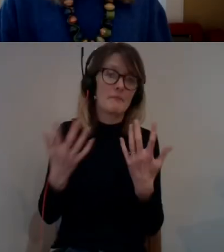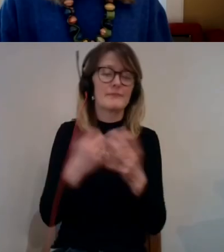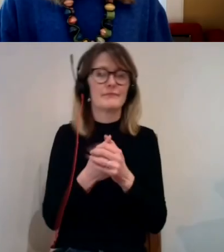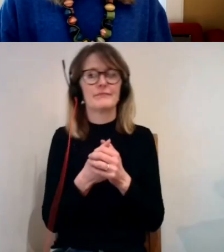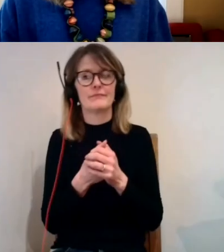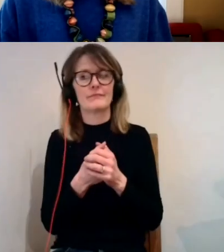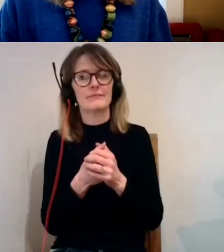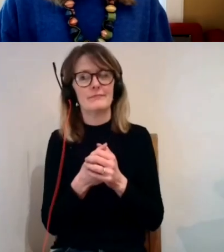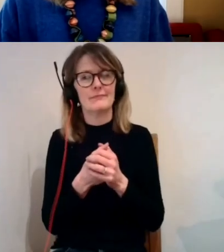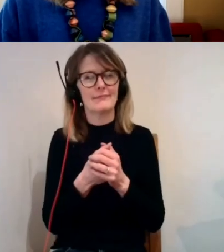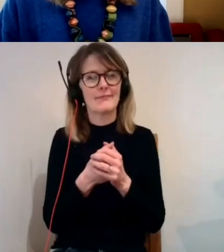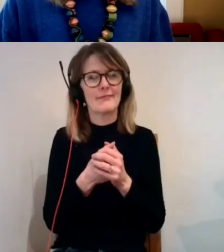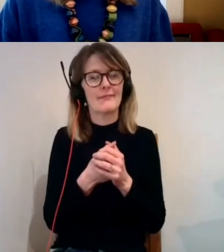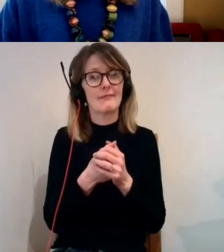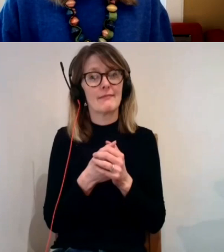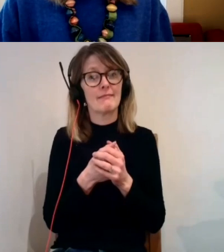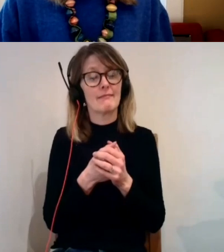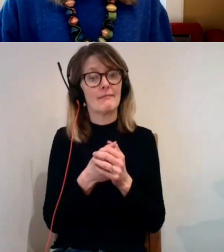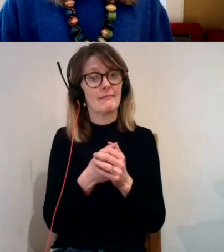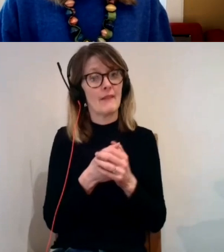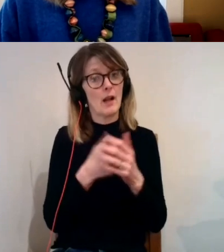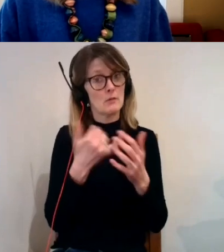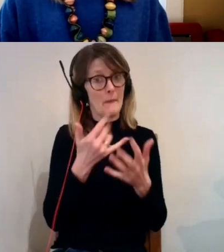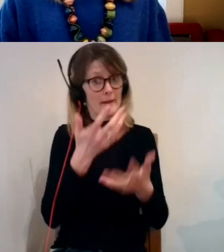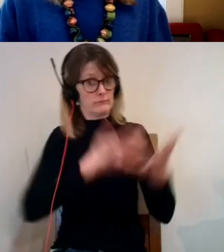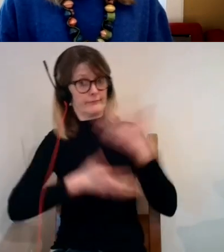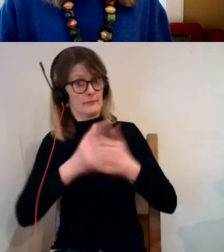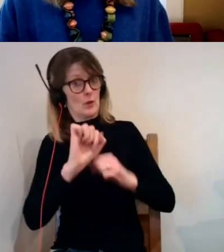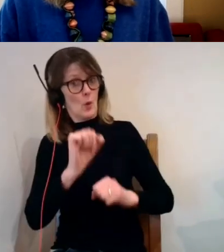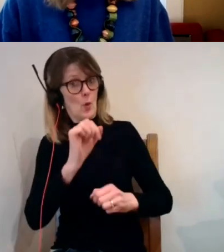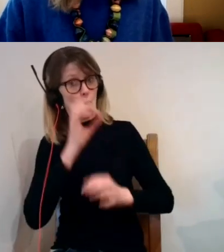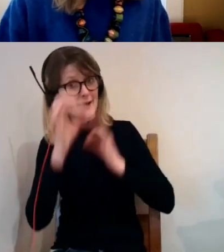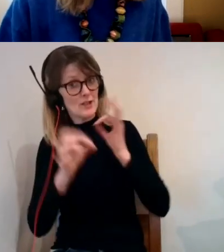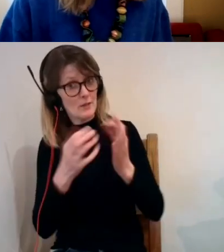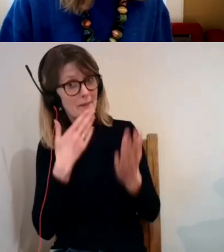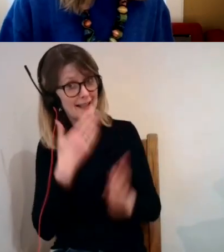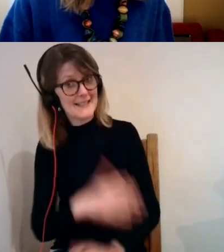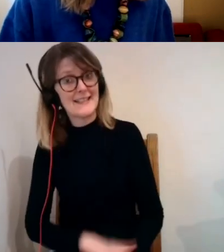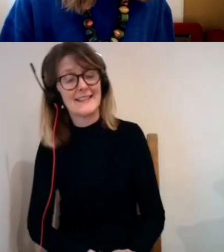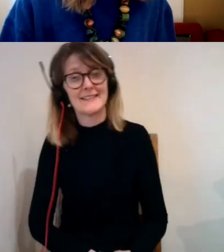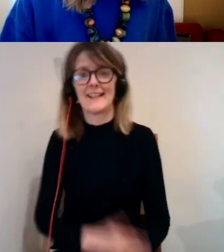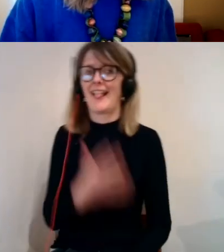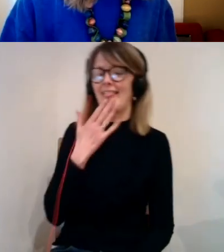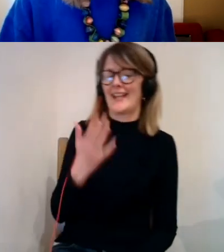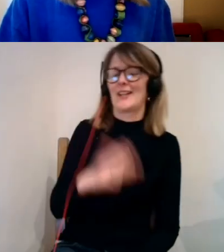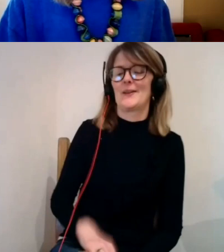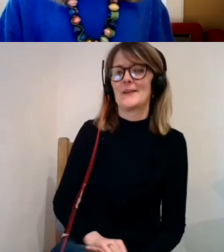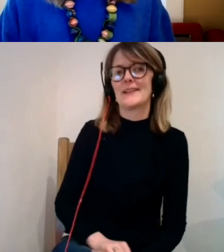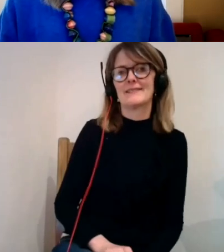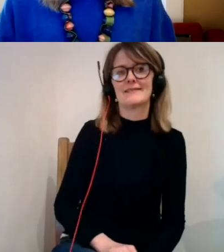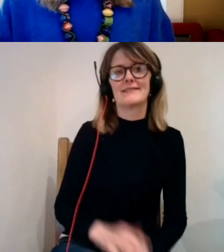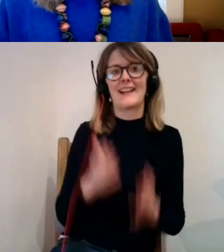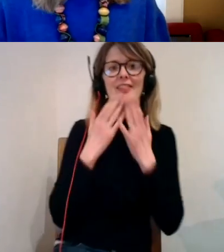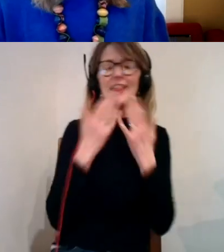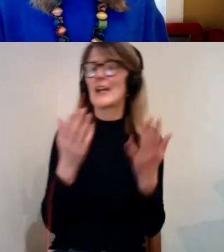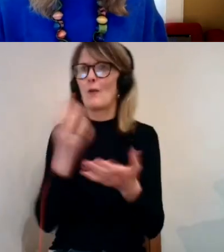So perhaps this is a good time for you to share those questions with us. Lovely, yeah, will do. Thank you, Anderson. Thank you. Thank you for the questions.